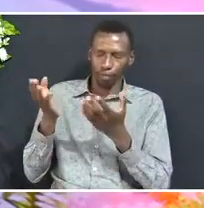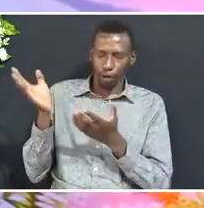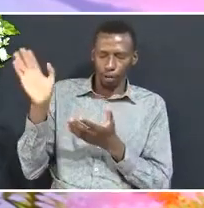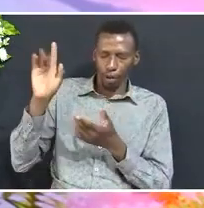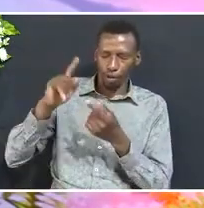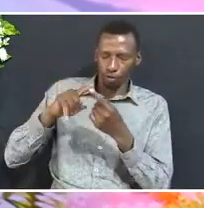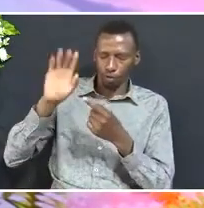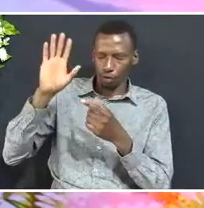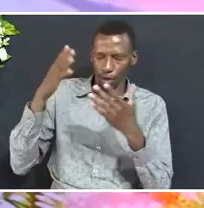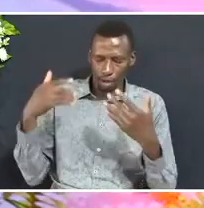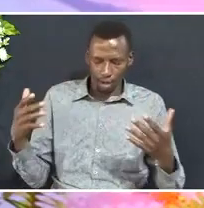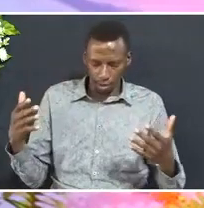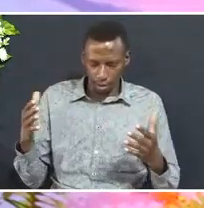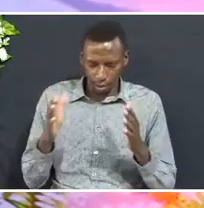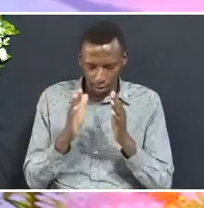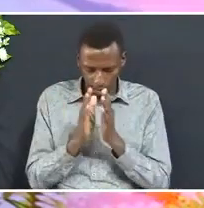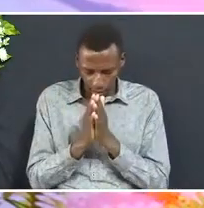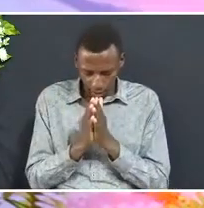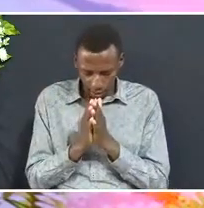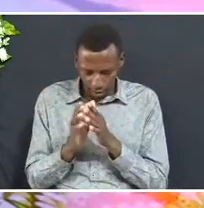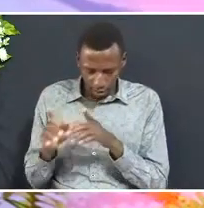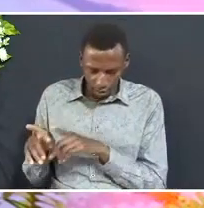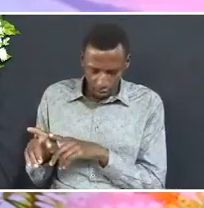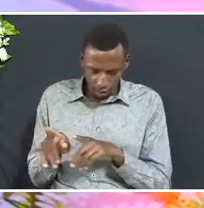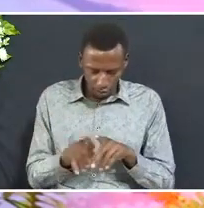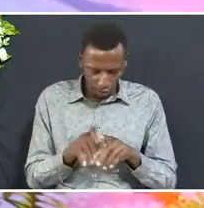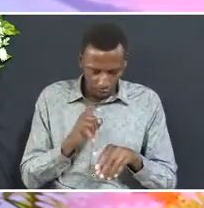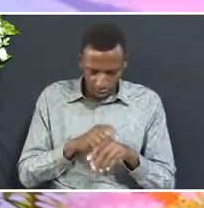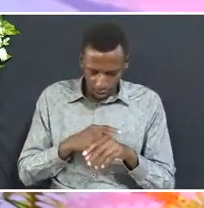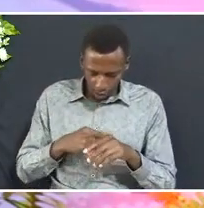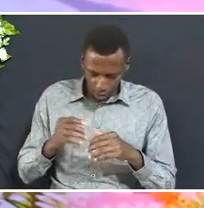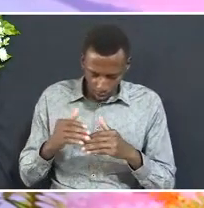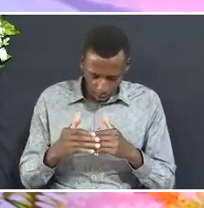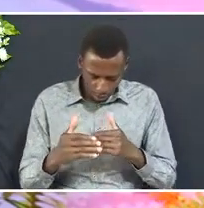hands and pray that even as we set into this year,